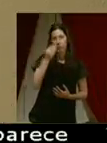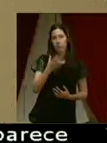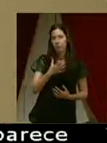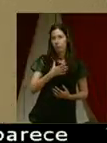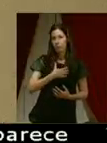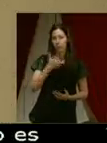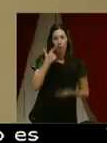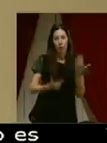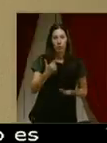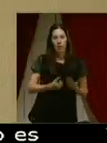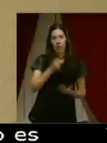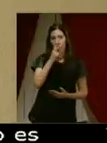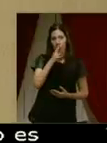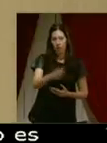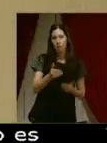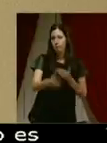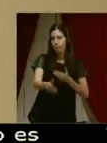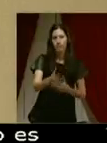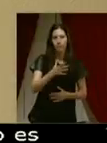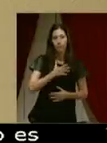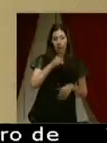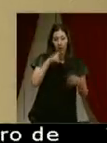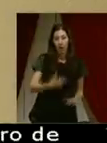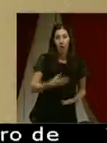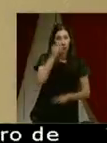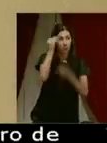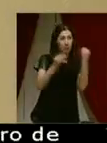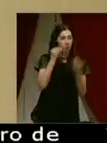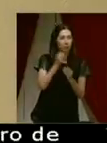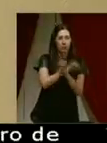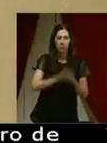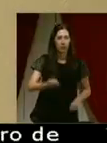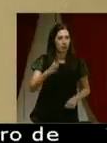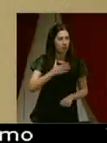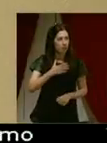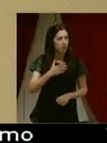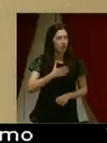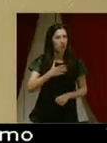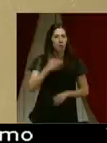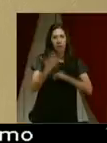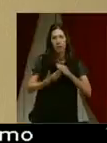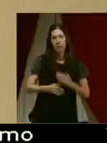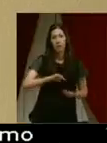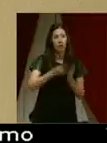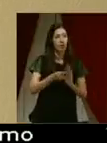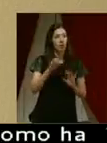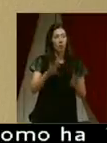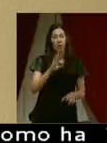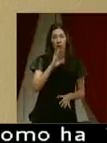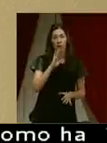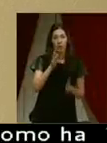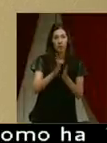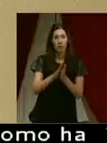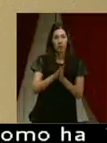But I want to think that we cannot even envisage what will come around in the future. Some things